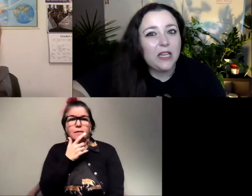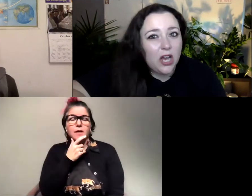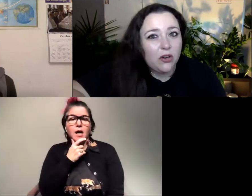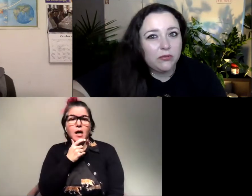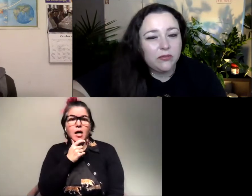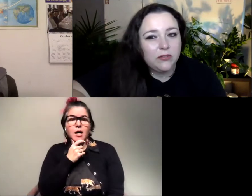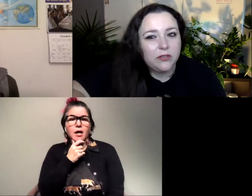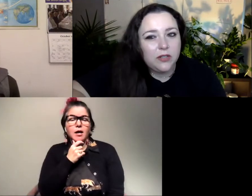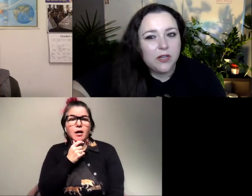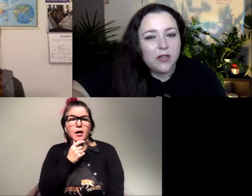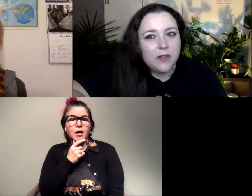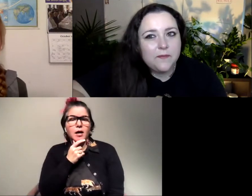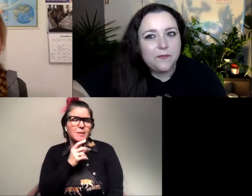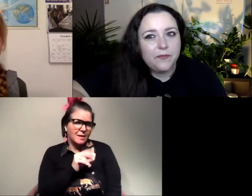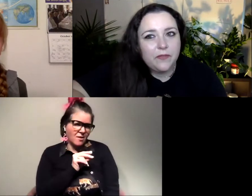No.